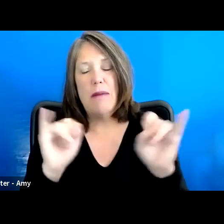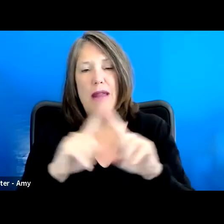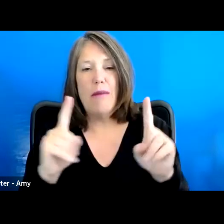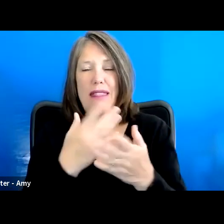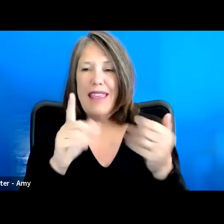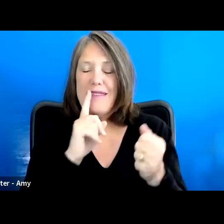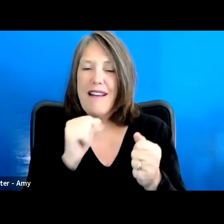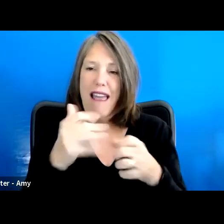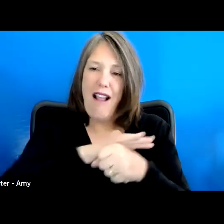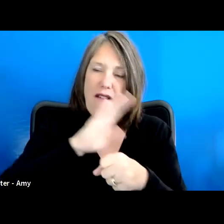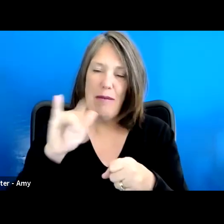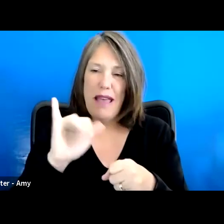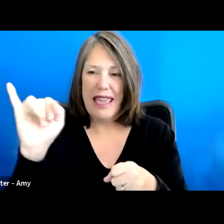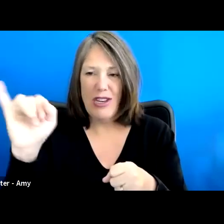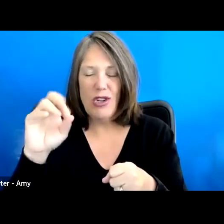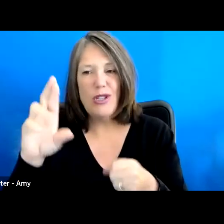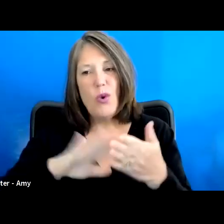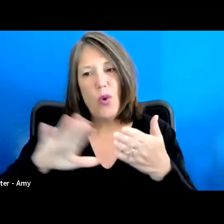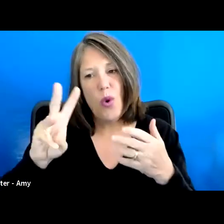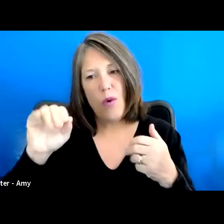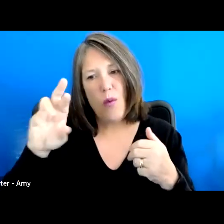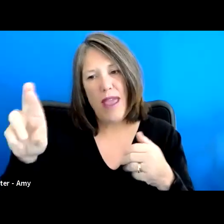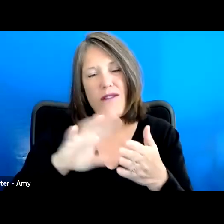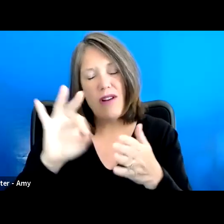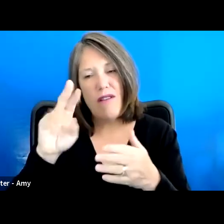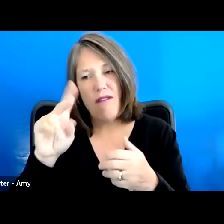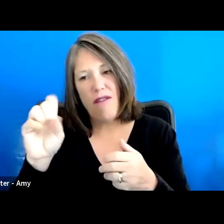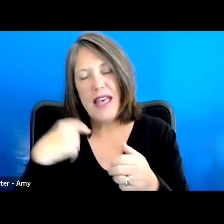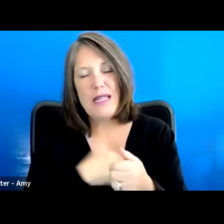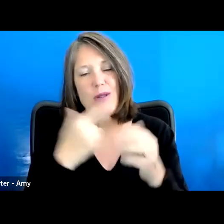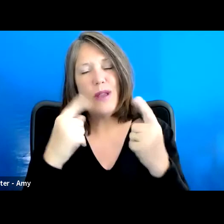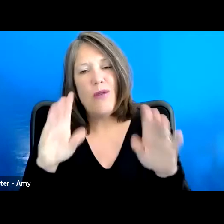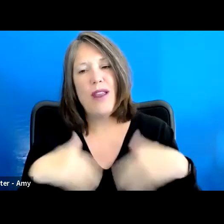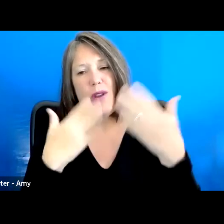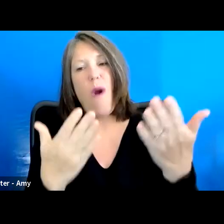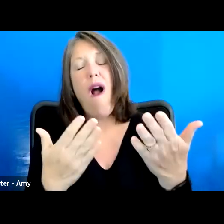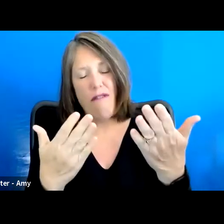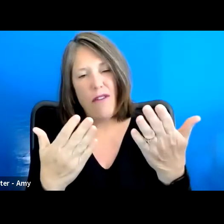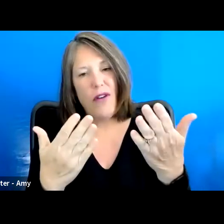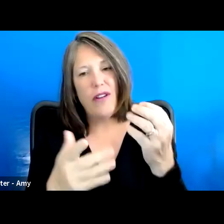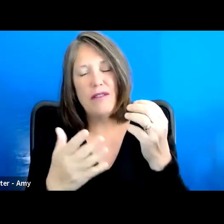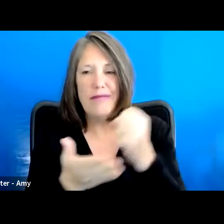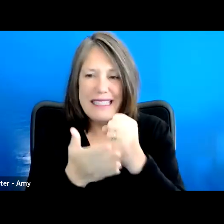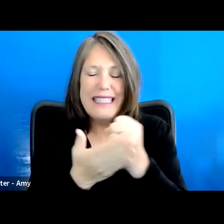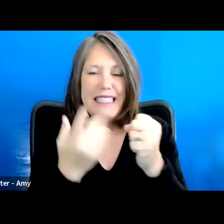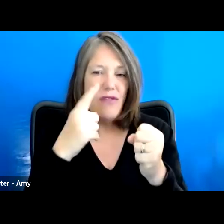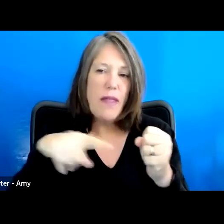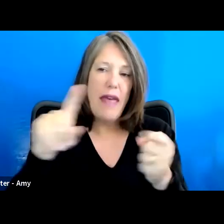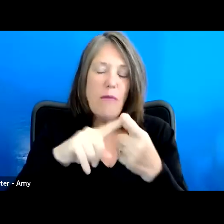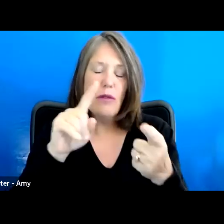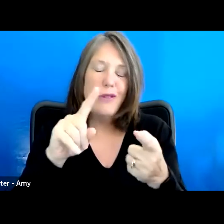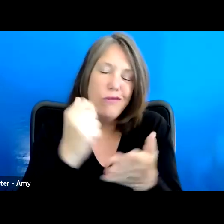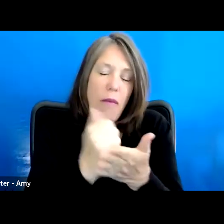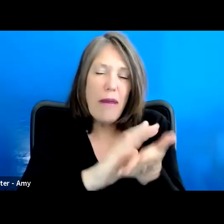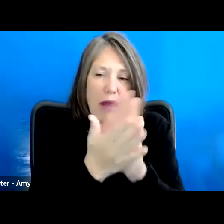not covered by insurance or through waiver funds. We try to offer some assistance for those items that they do need to be independent. So as